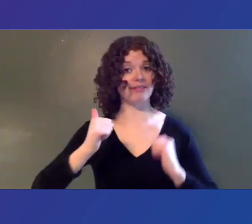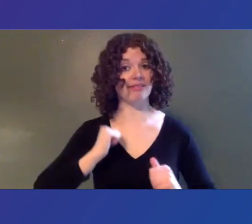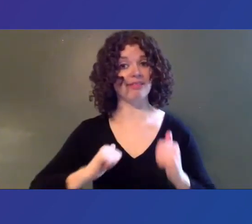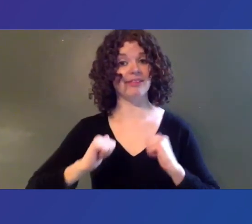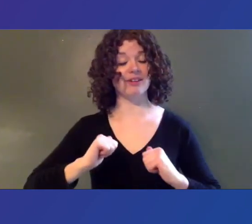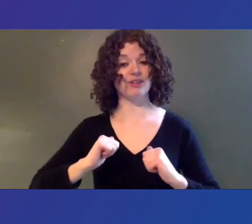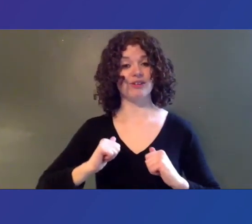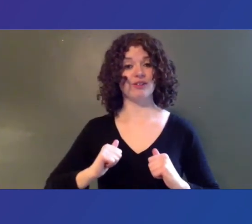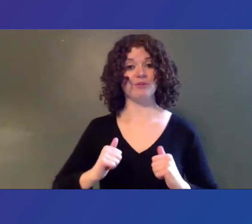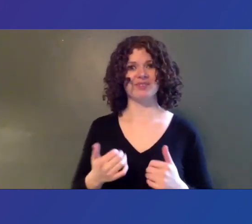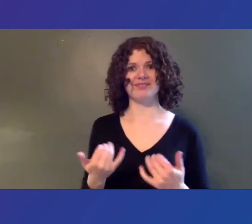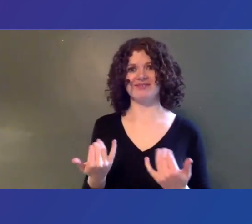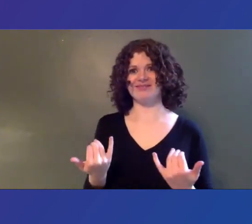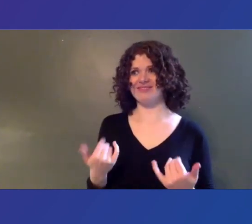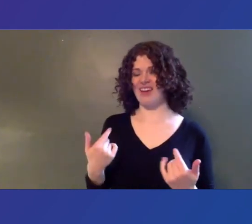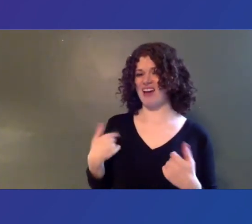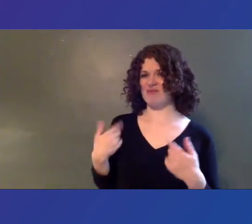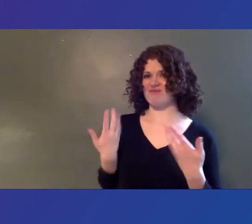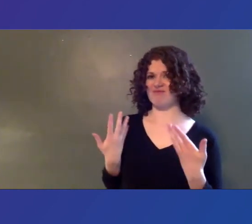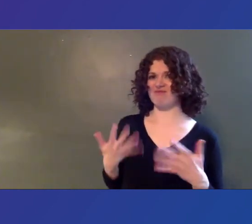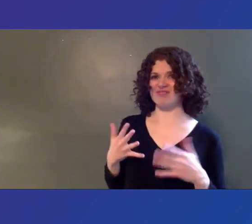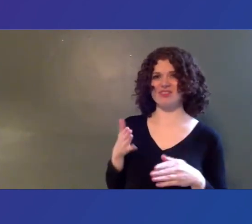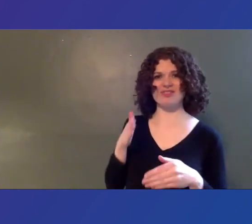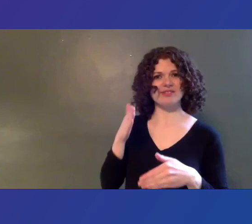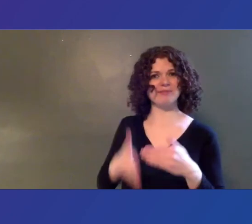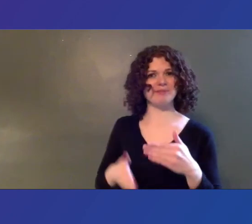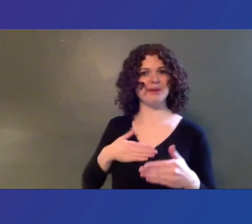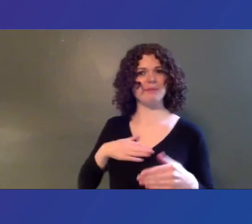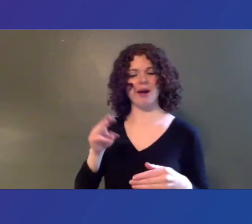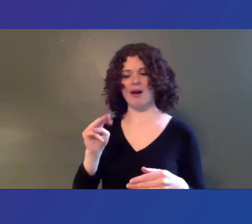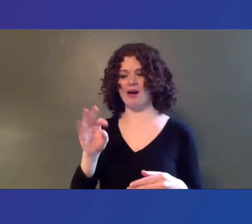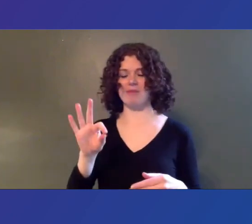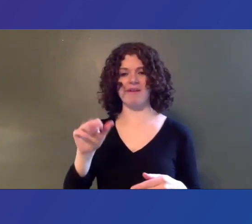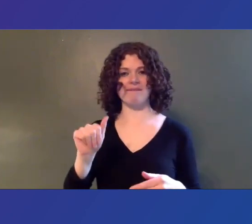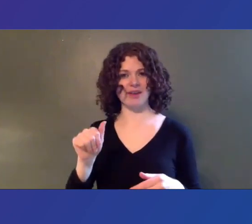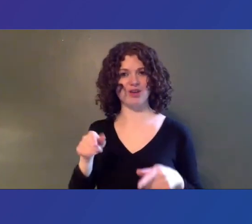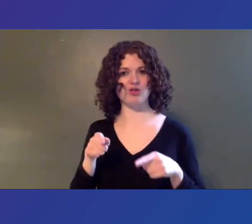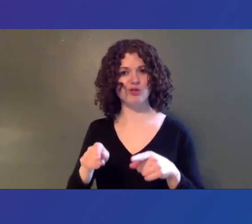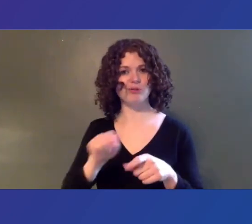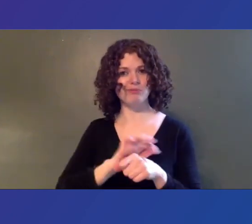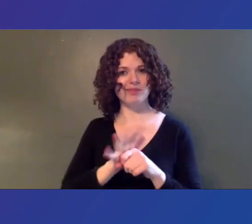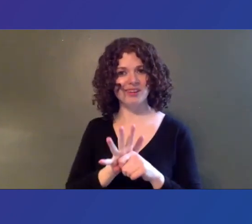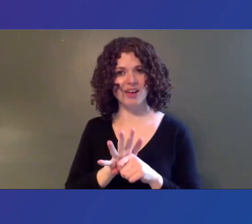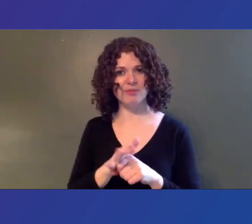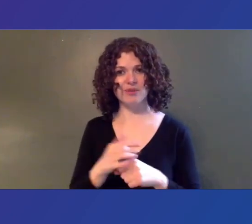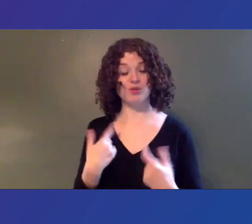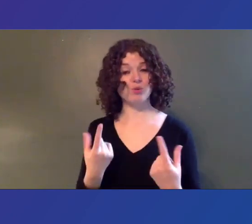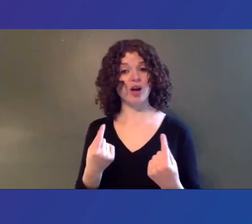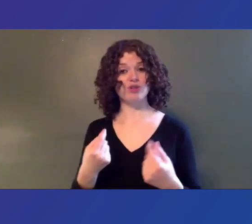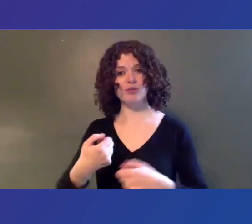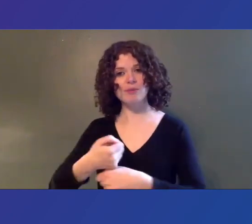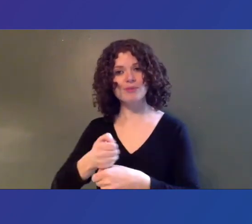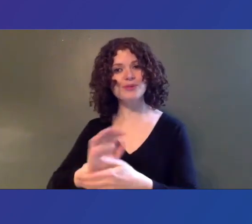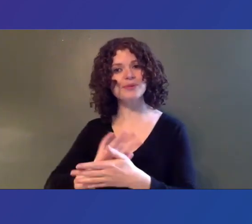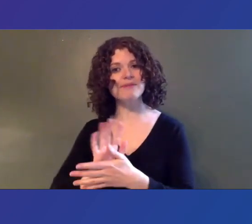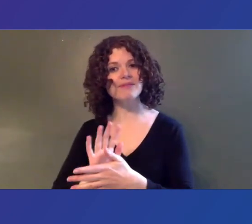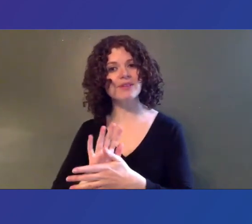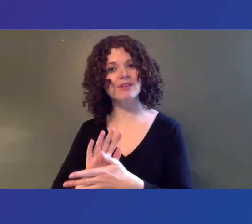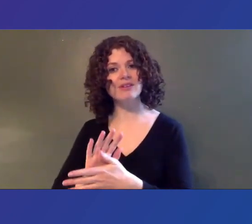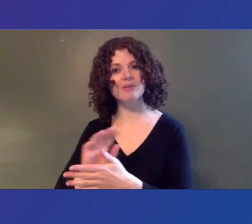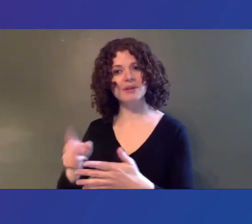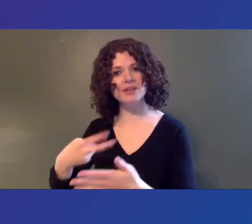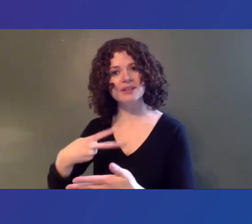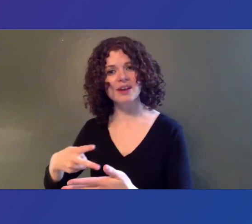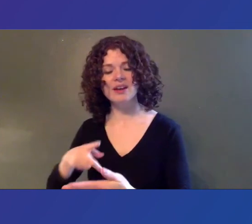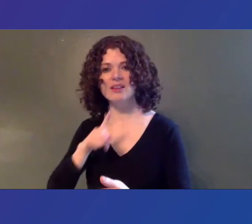the pandemic forced me to have to I created a dance film. And it was one of the richest artistic experiences of my life. And so if you had told me I would